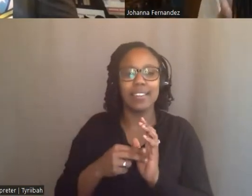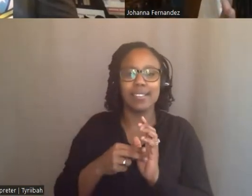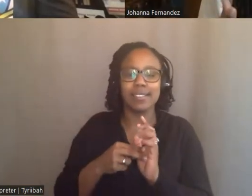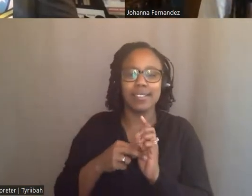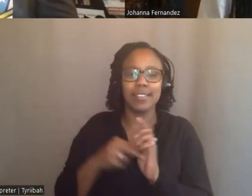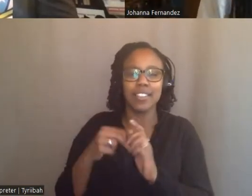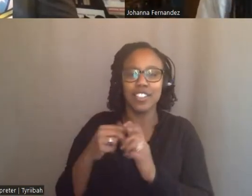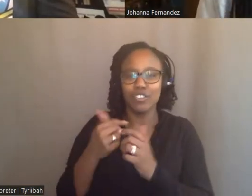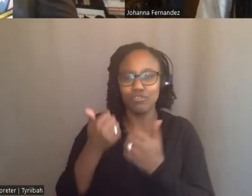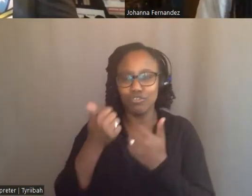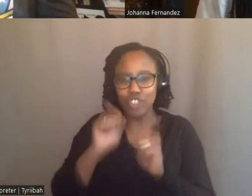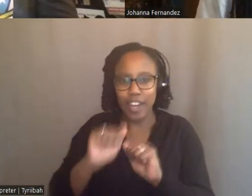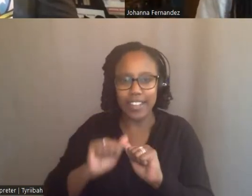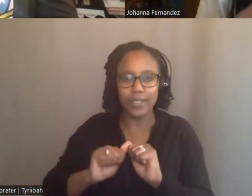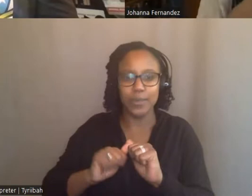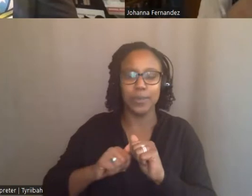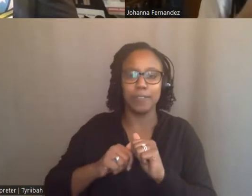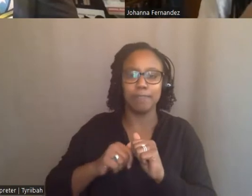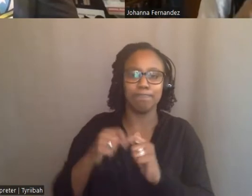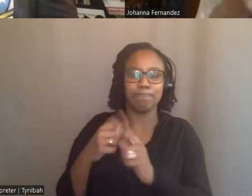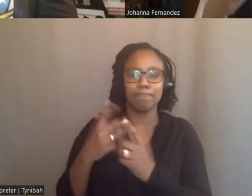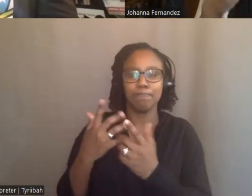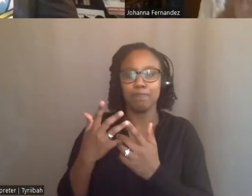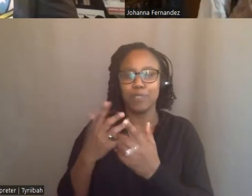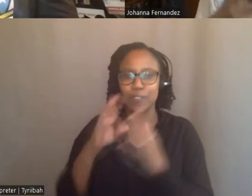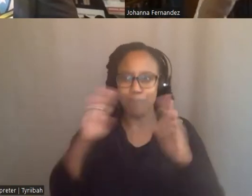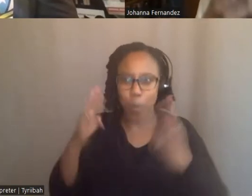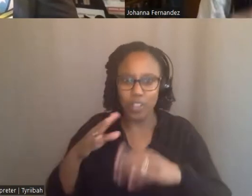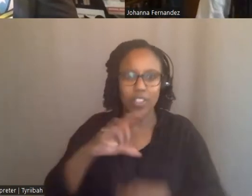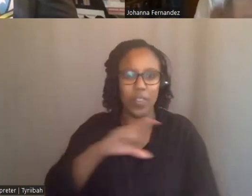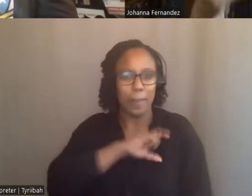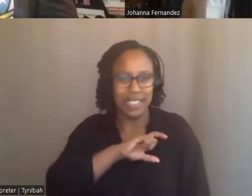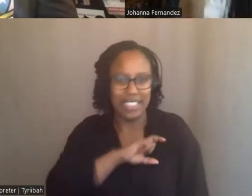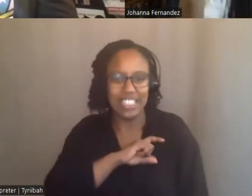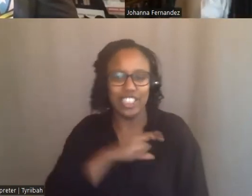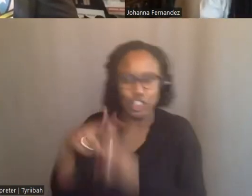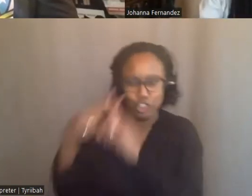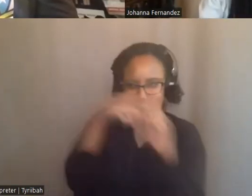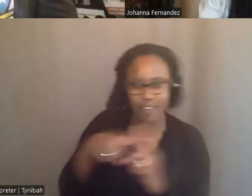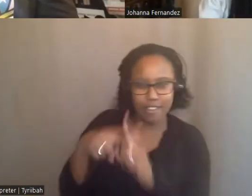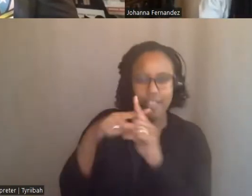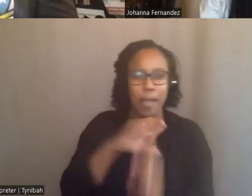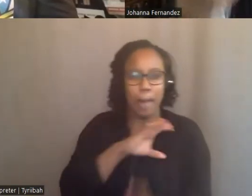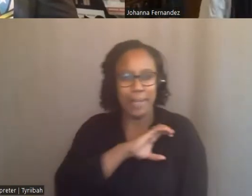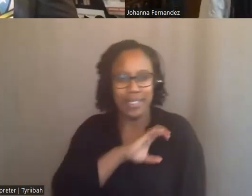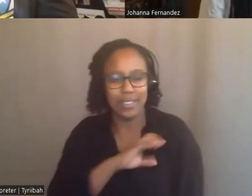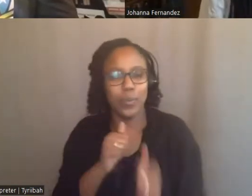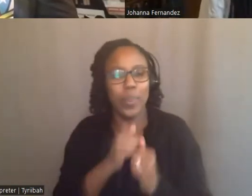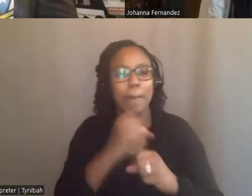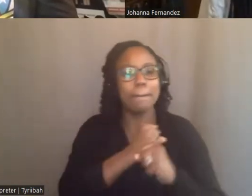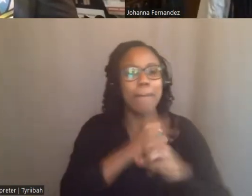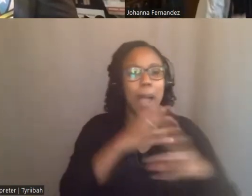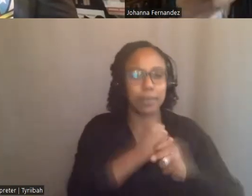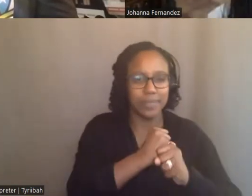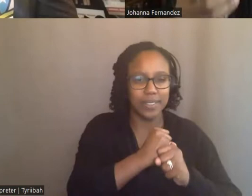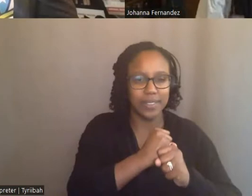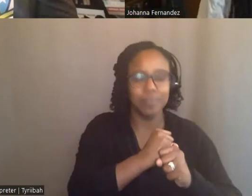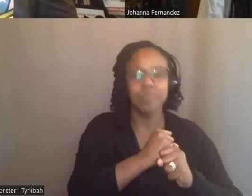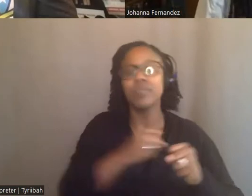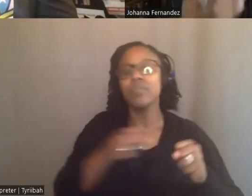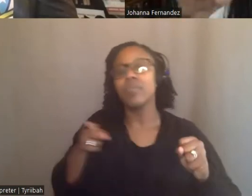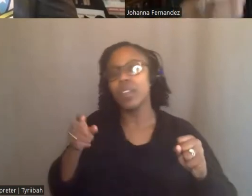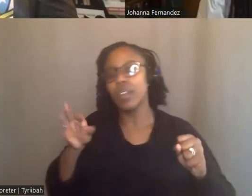with bombs, Fred Hampton called together the Rainbow Coalition